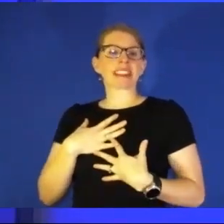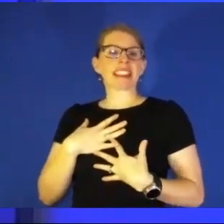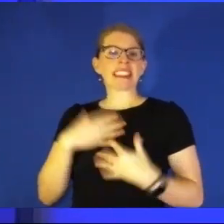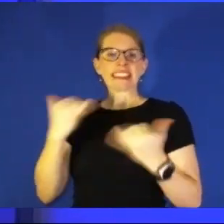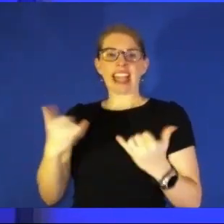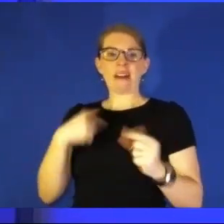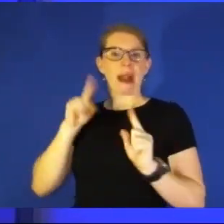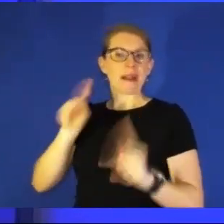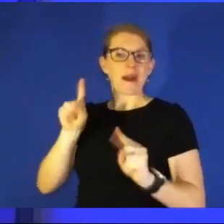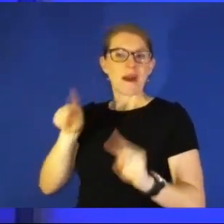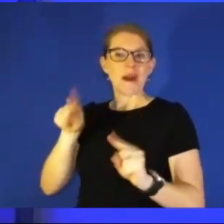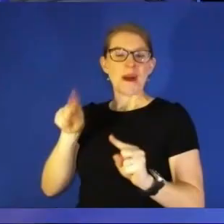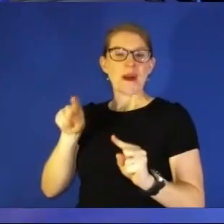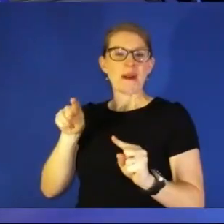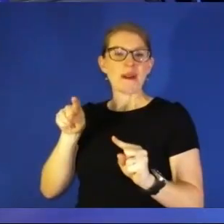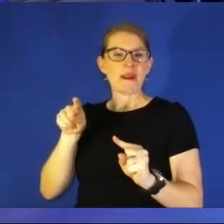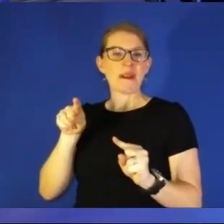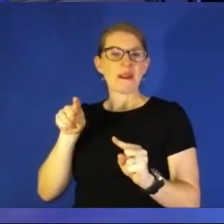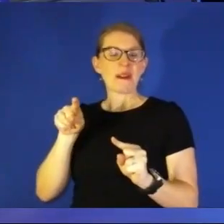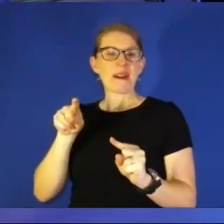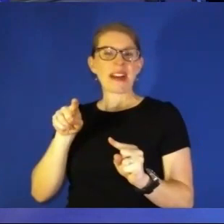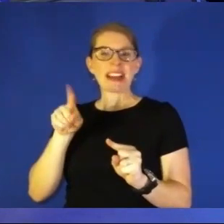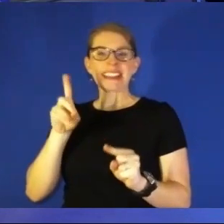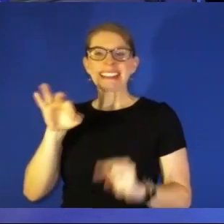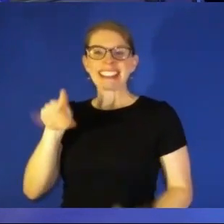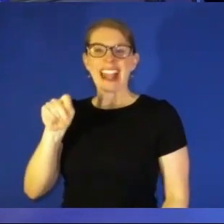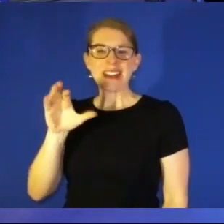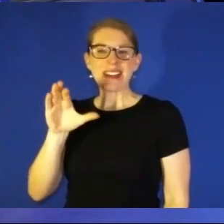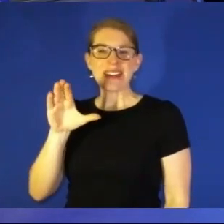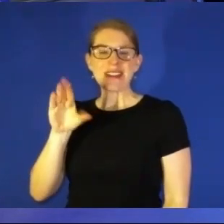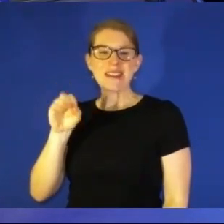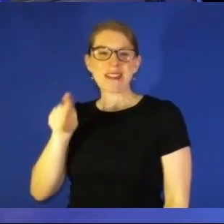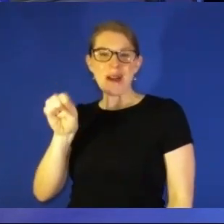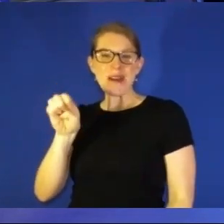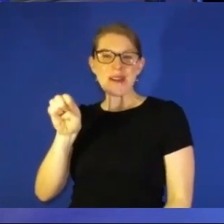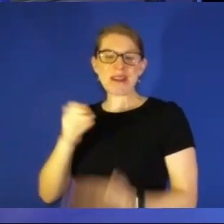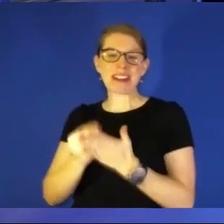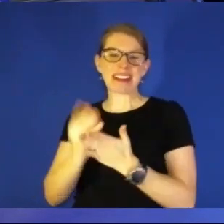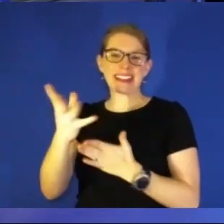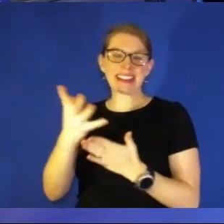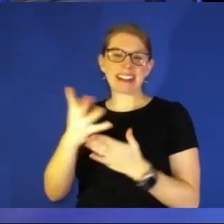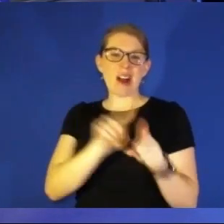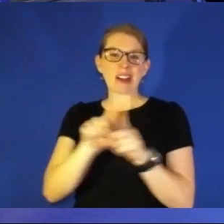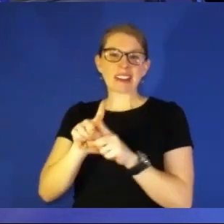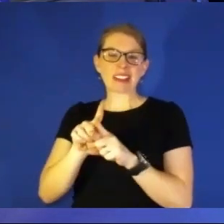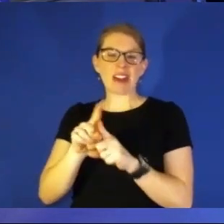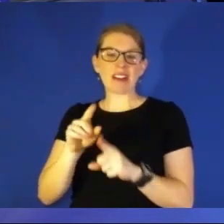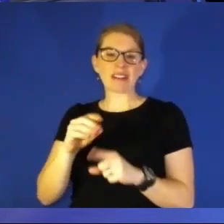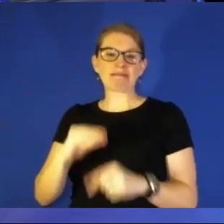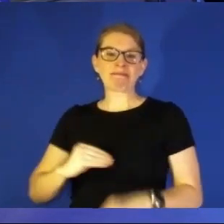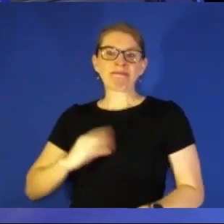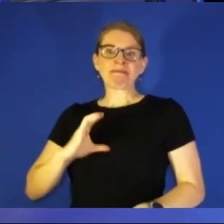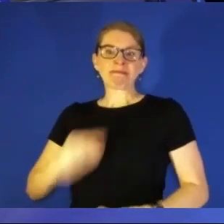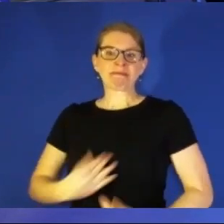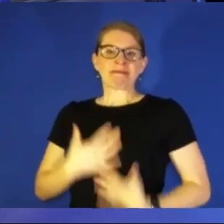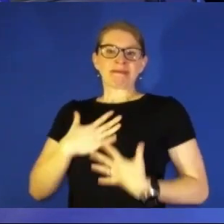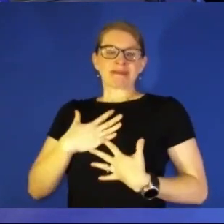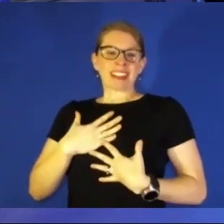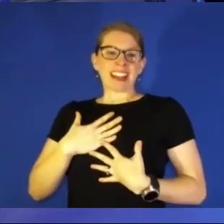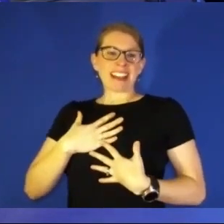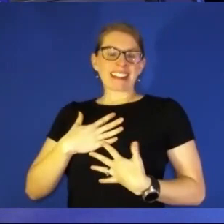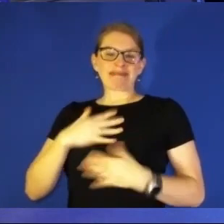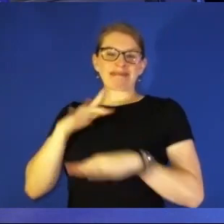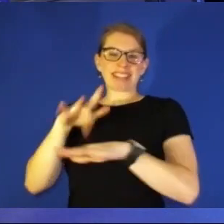cafeteria when it comes to getting nice. my Diet Coke Yeah. and getting my lift up for the day. Yeah. Oh, that's sweet.